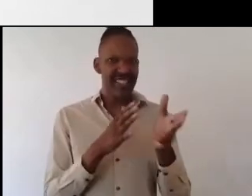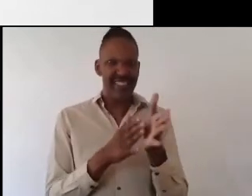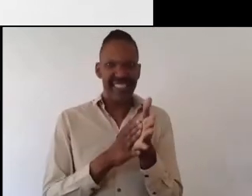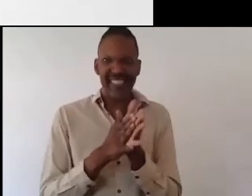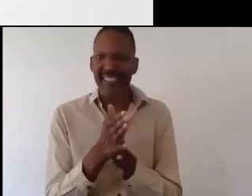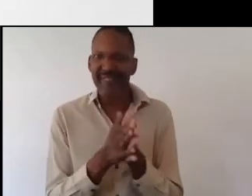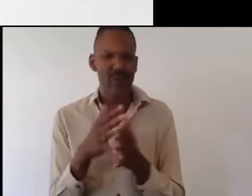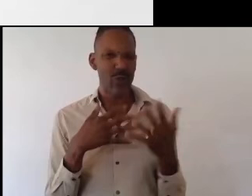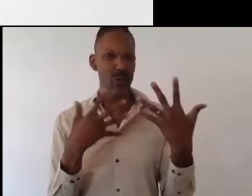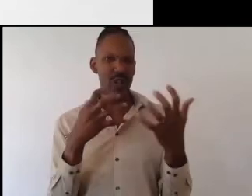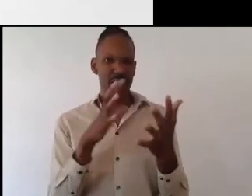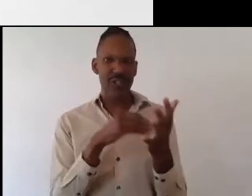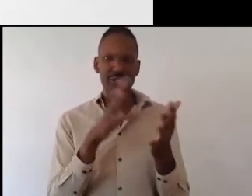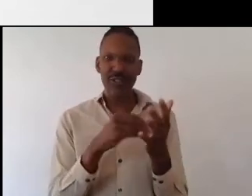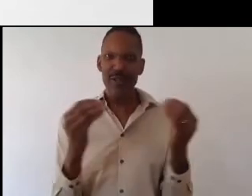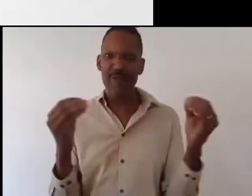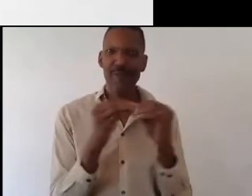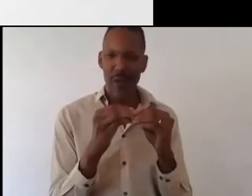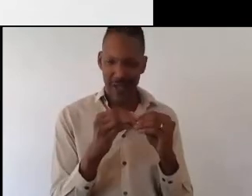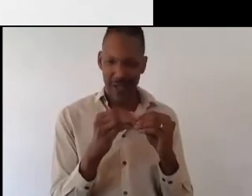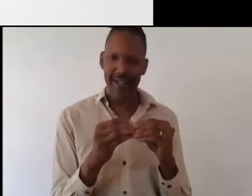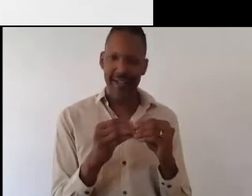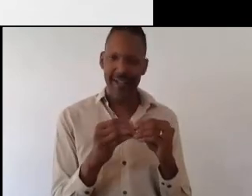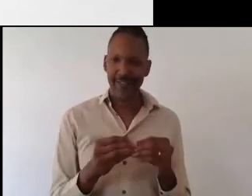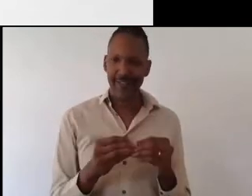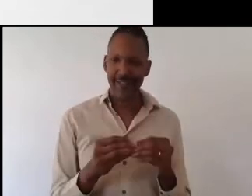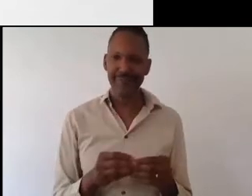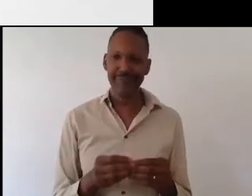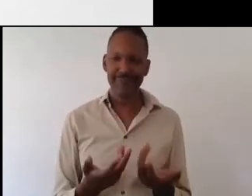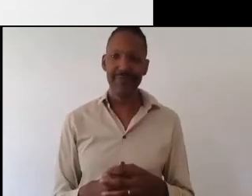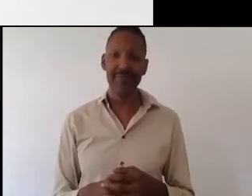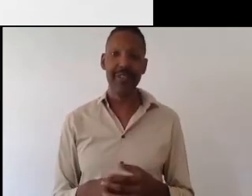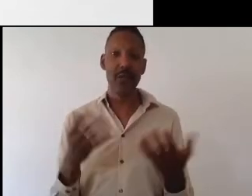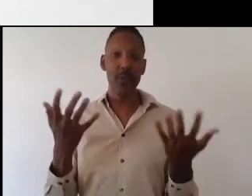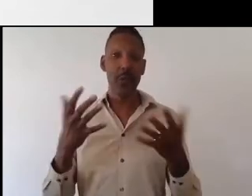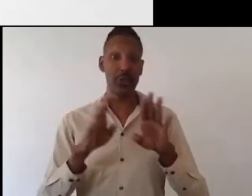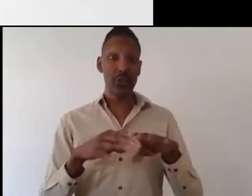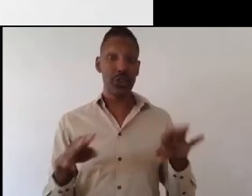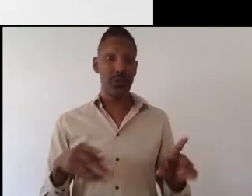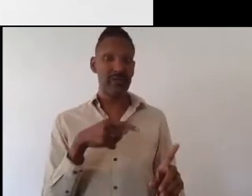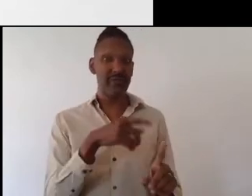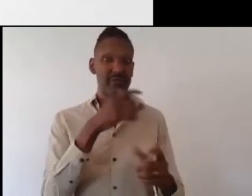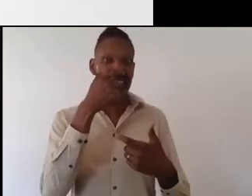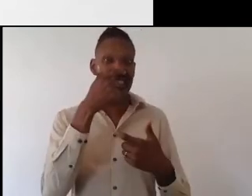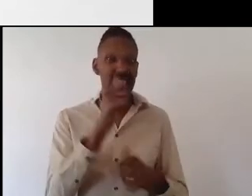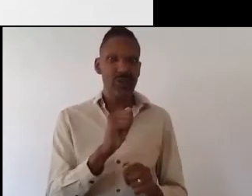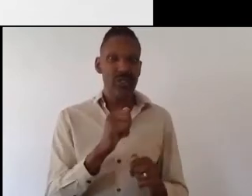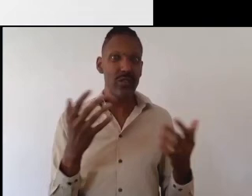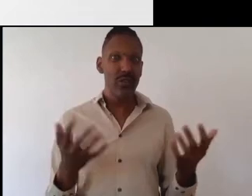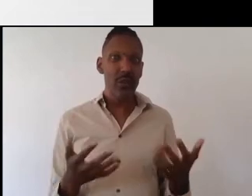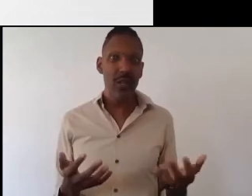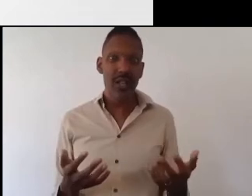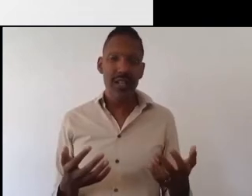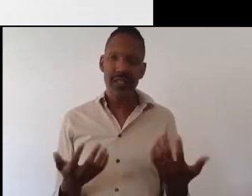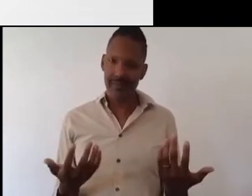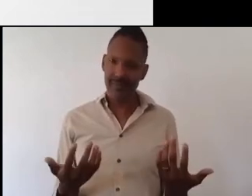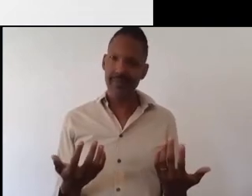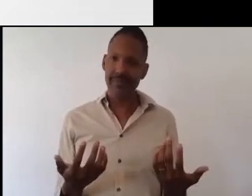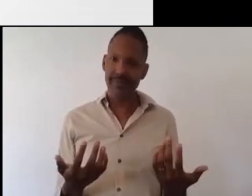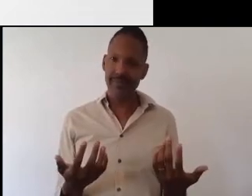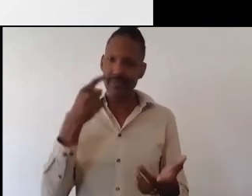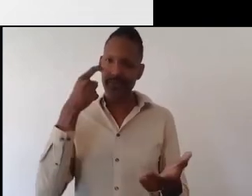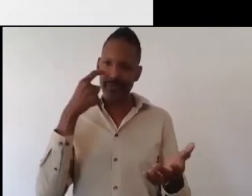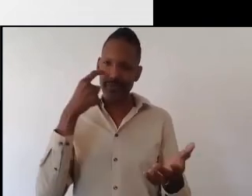more likely to learn that. So what are children interested in? It turns out these disciplinary core ideas, a small set